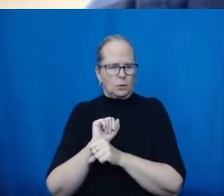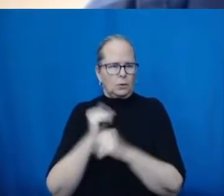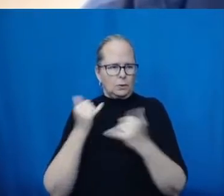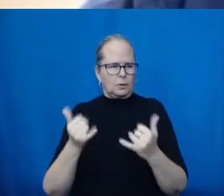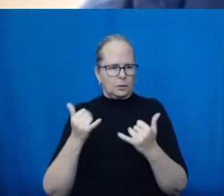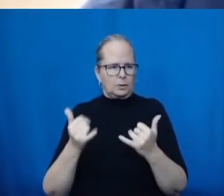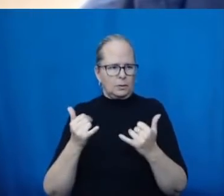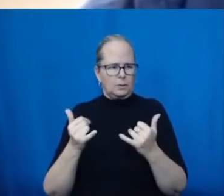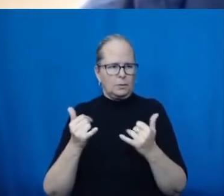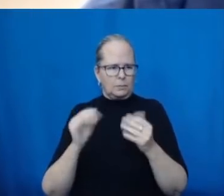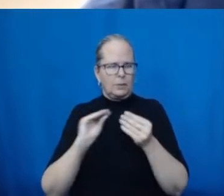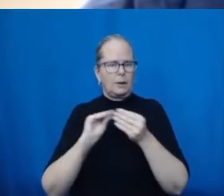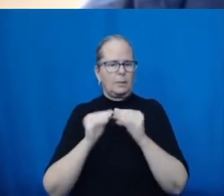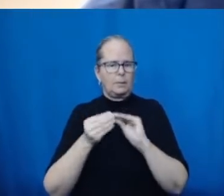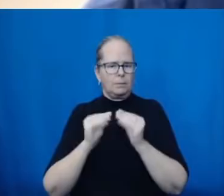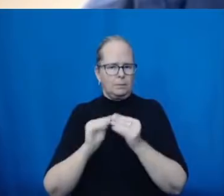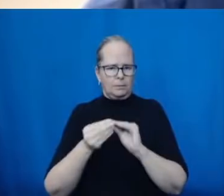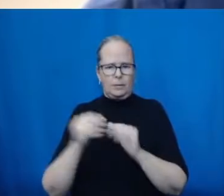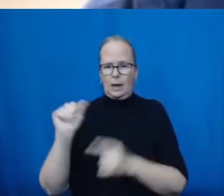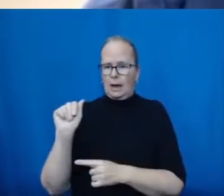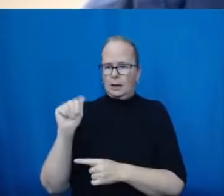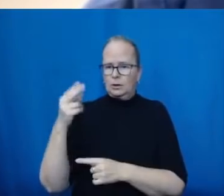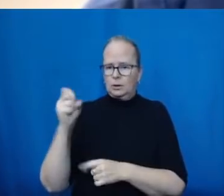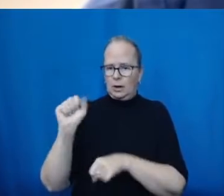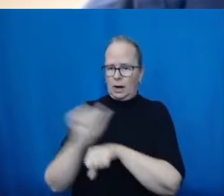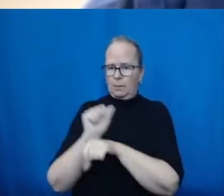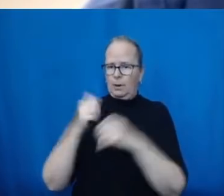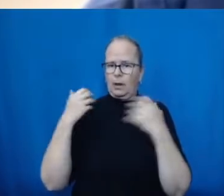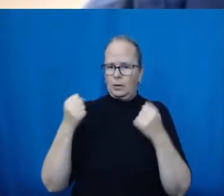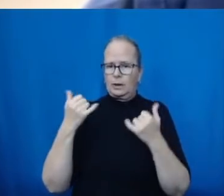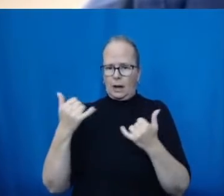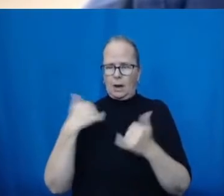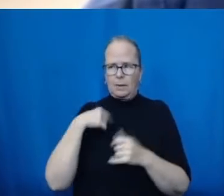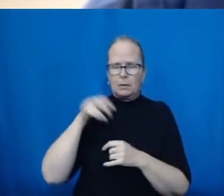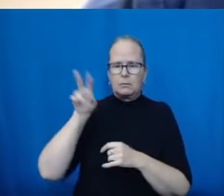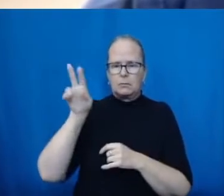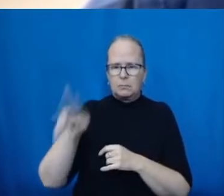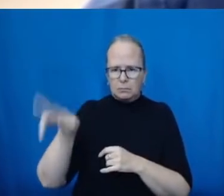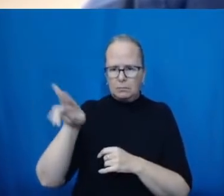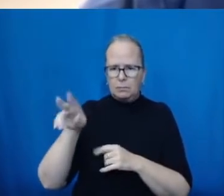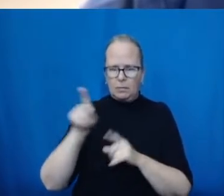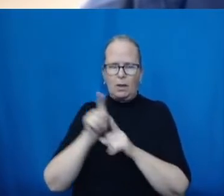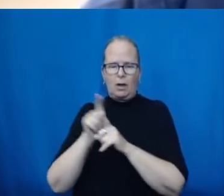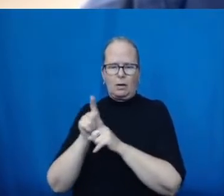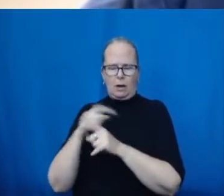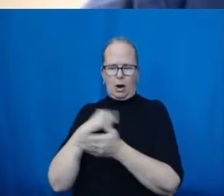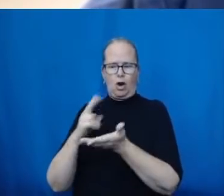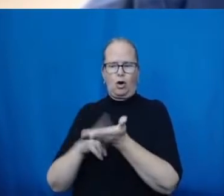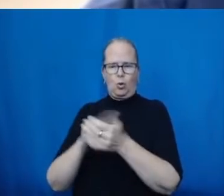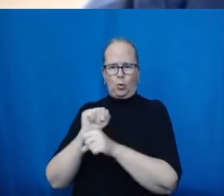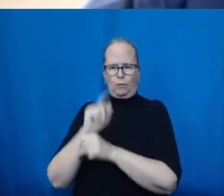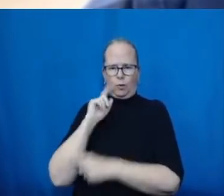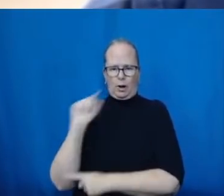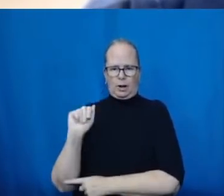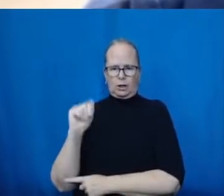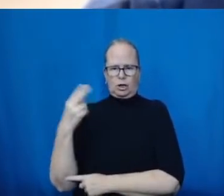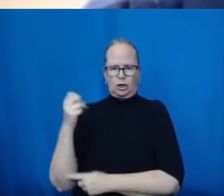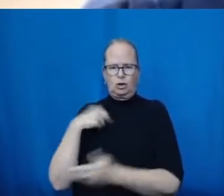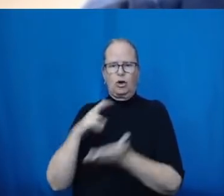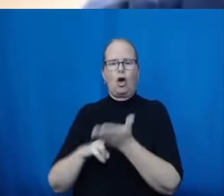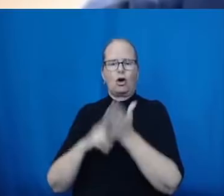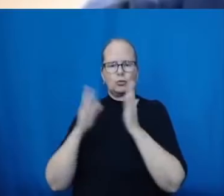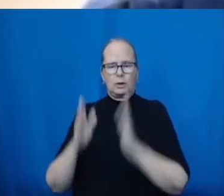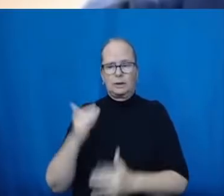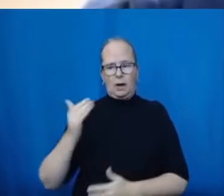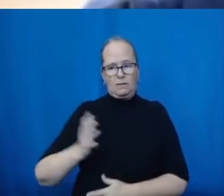contractor. So I haven't had time to do anything fancy with the numbers. I could tell you a couple of things that